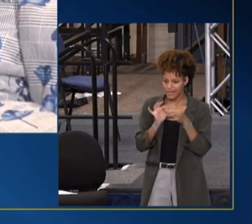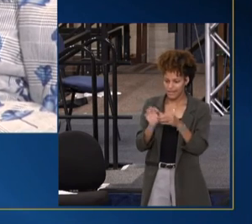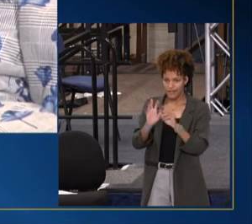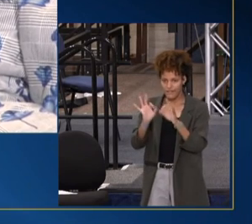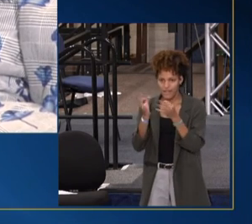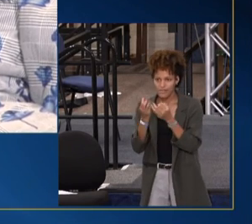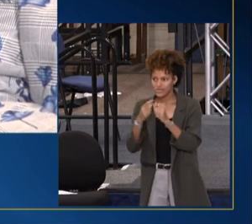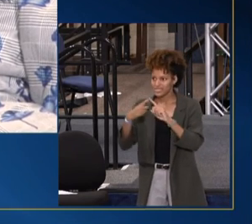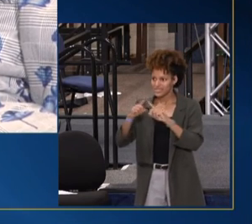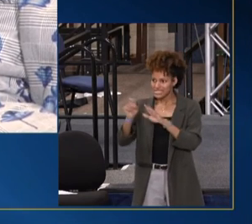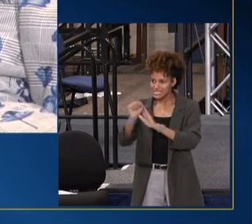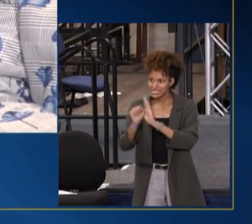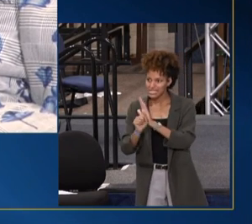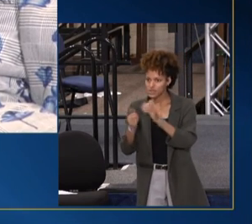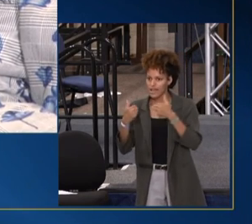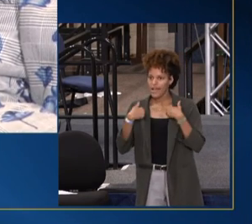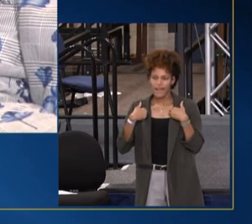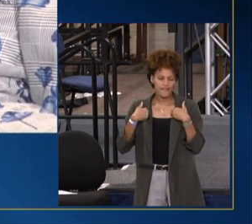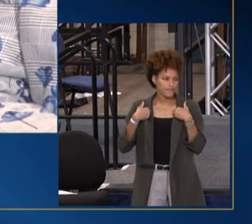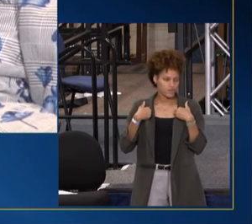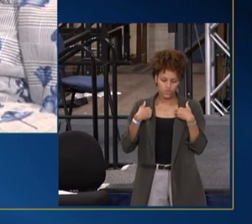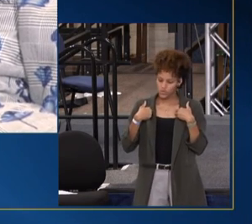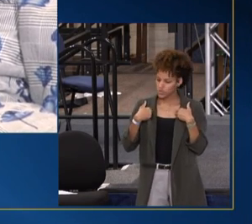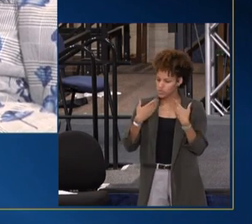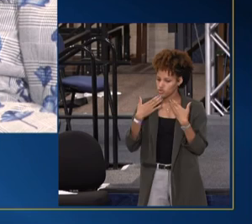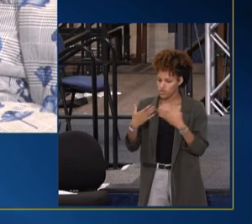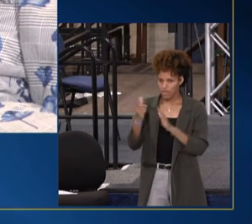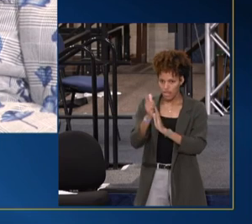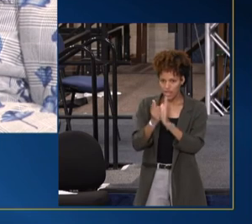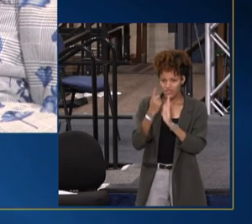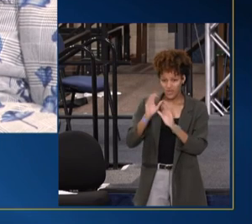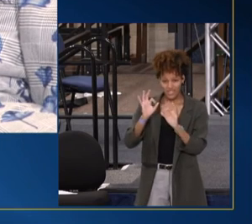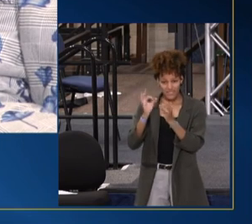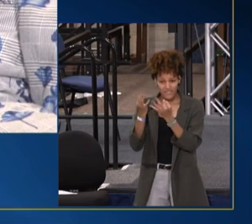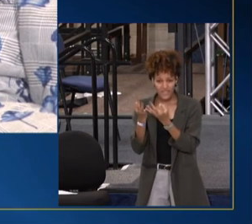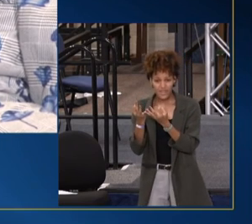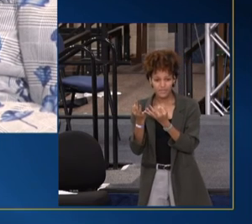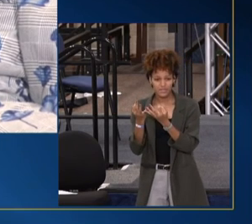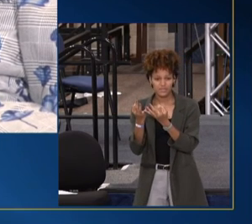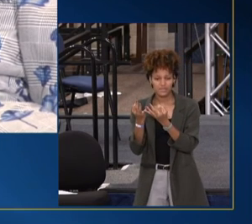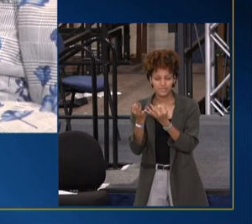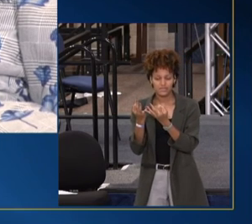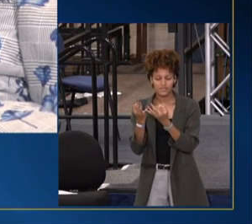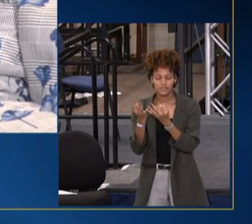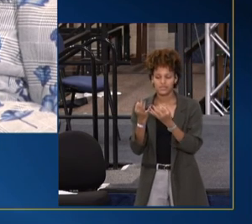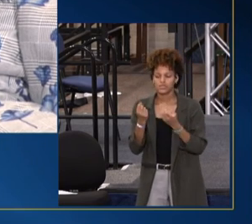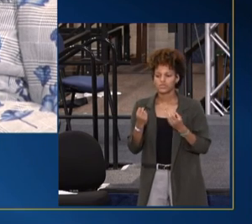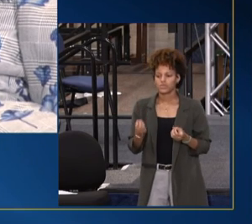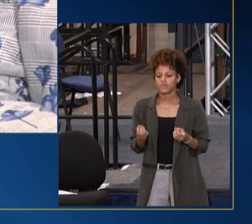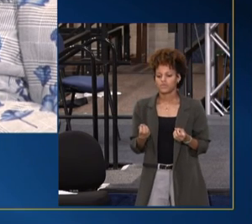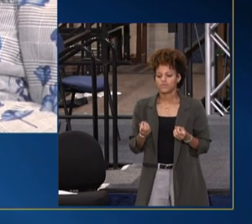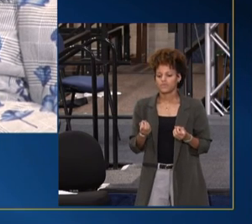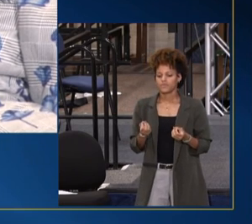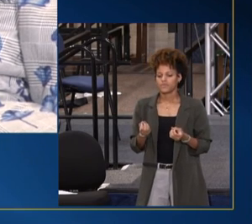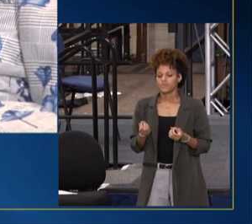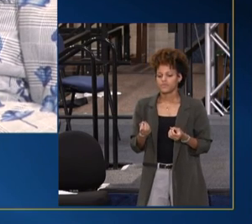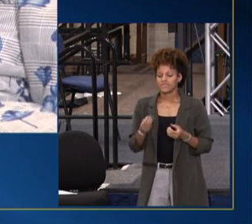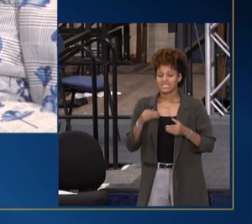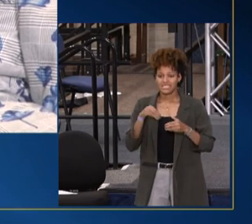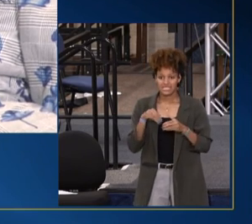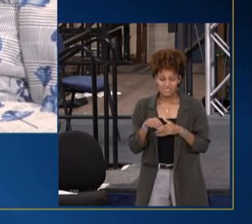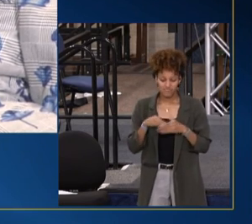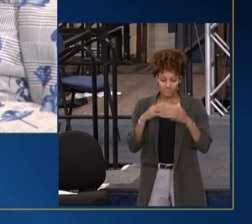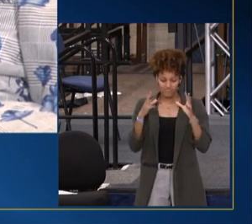that have affirming laws for our family? And so in session,